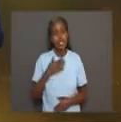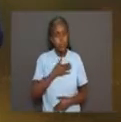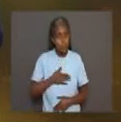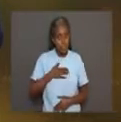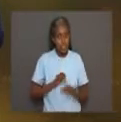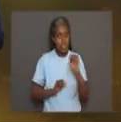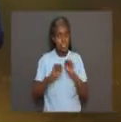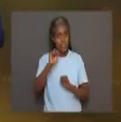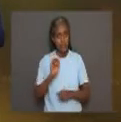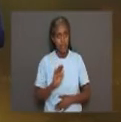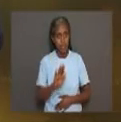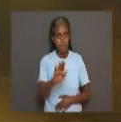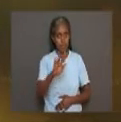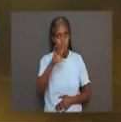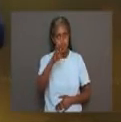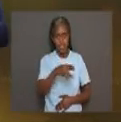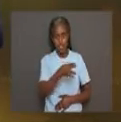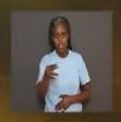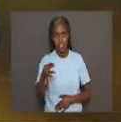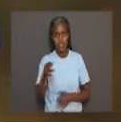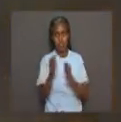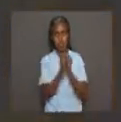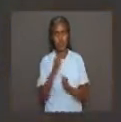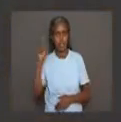Please compare your charts with this